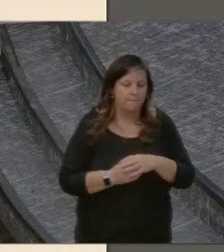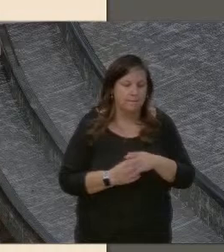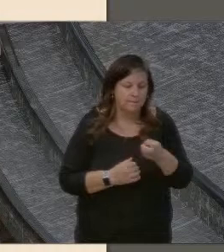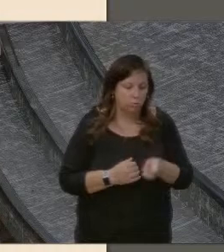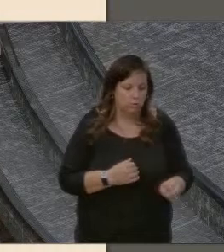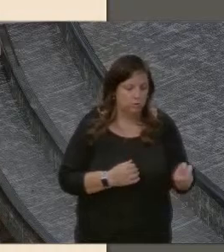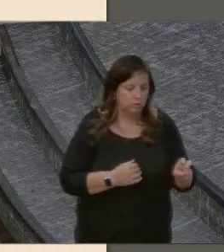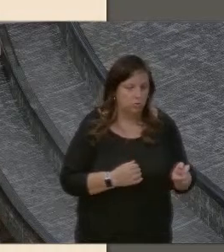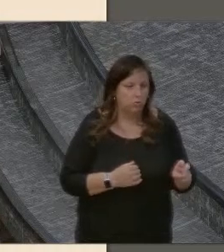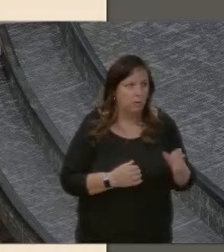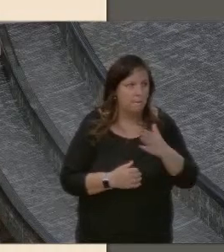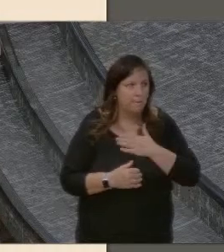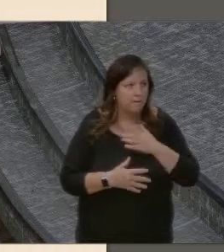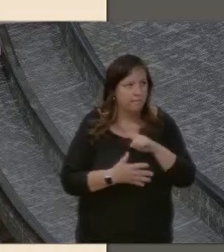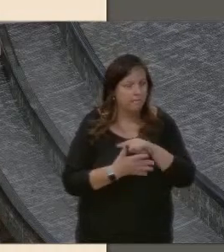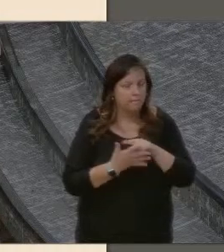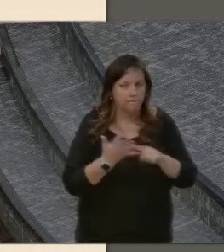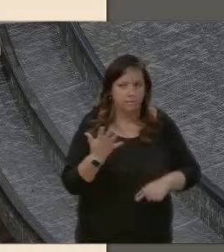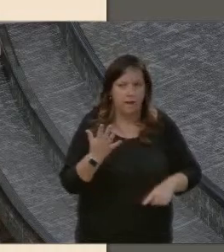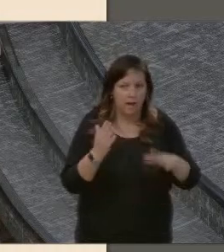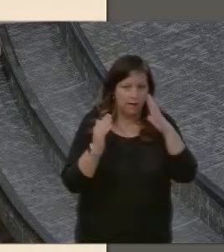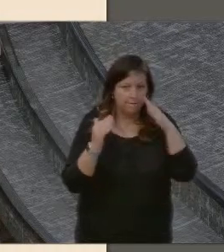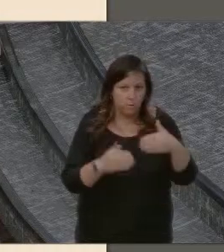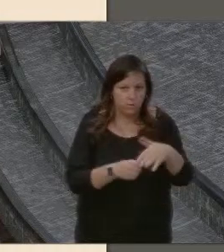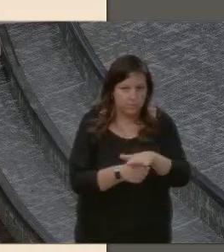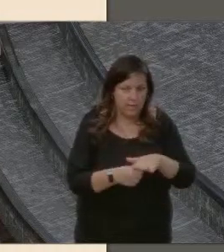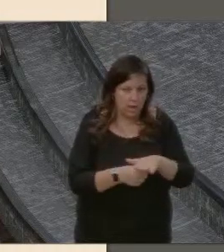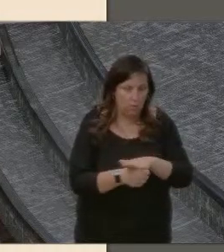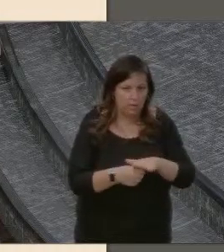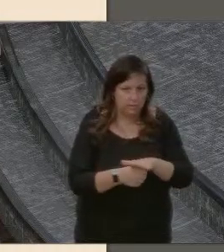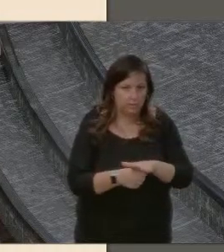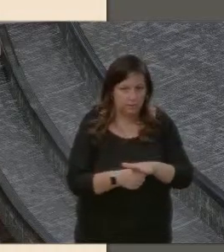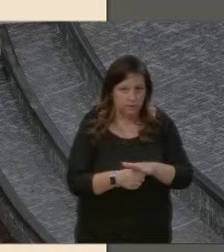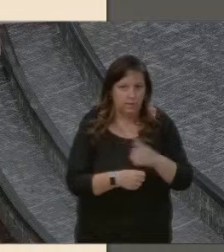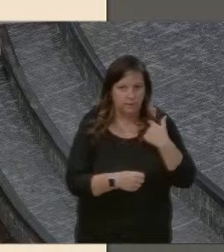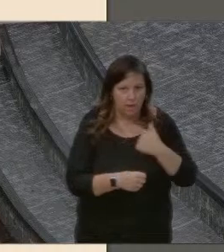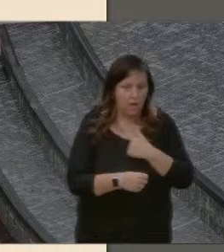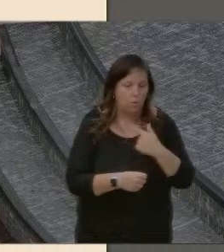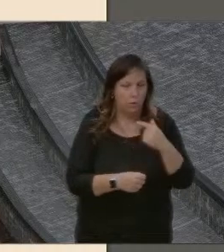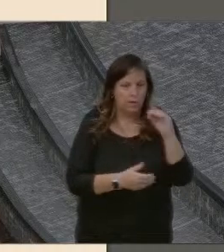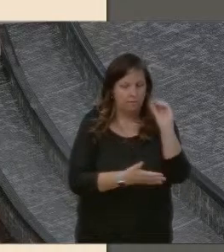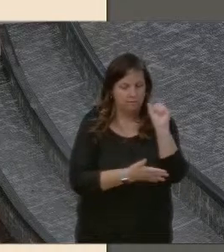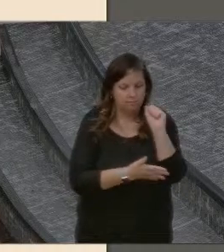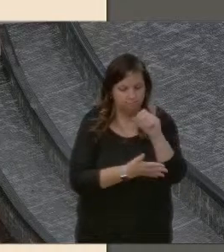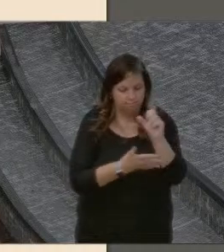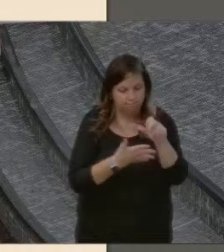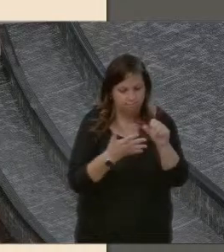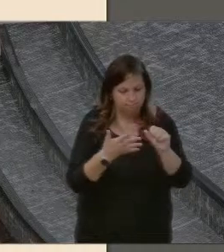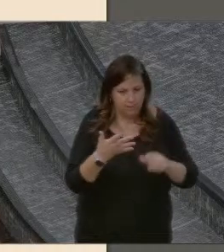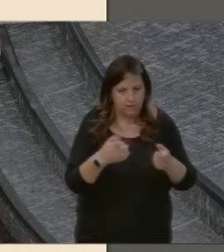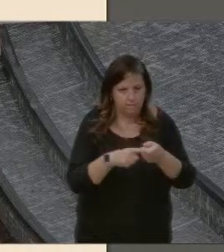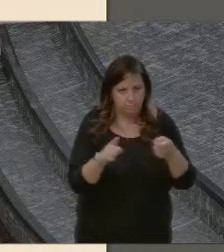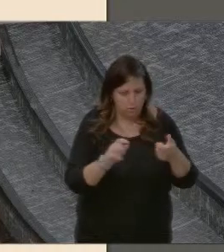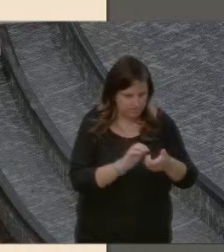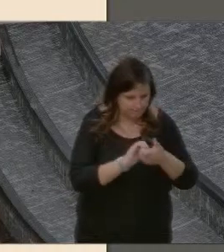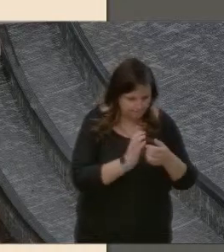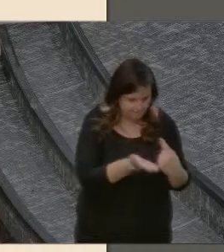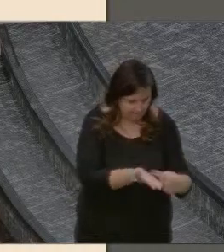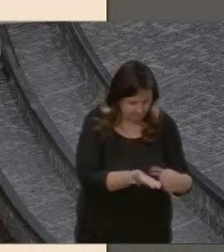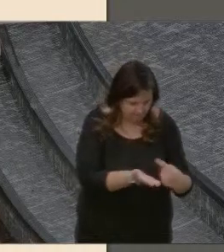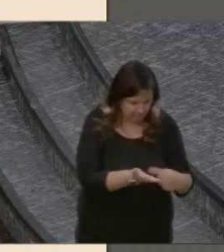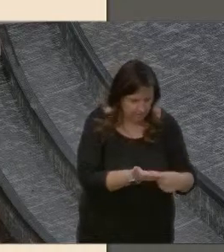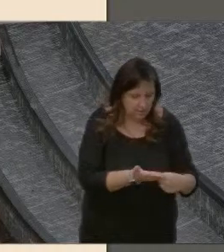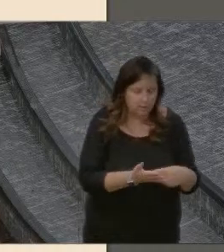5 focus areas that have emerged from partnership work. And these are based on the